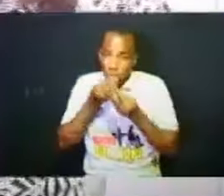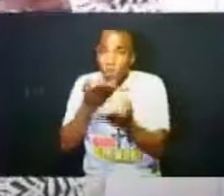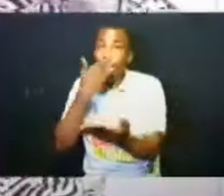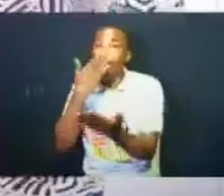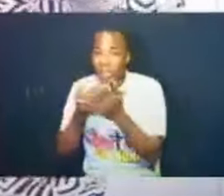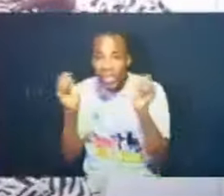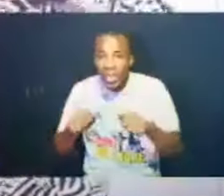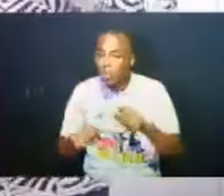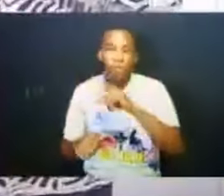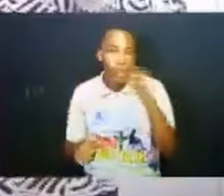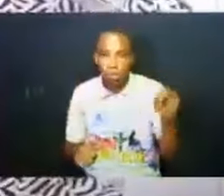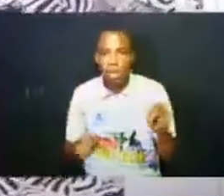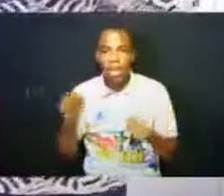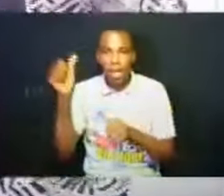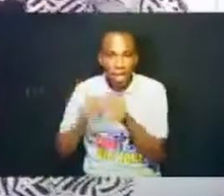your mouth.